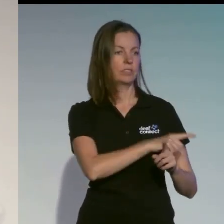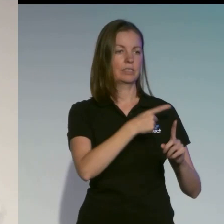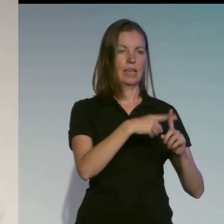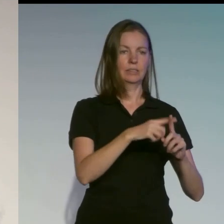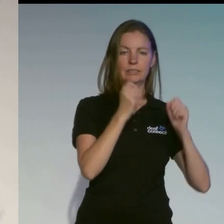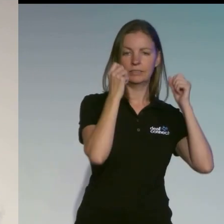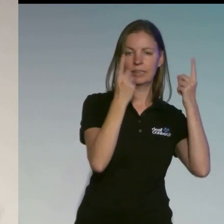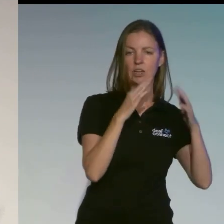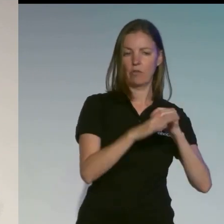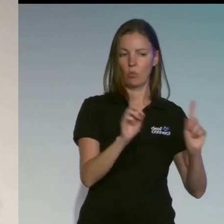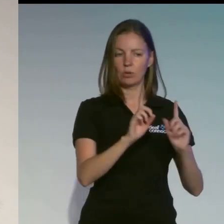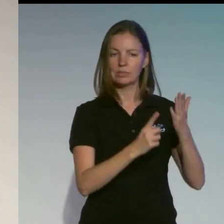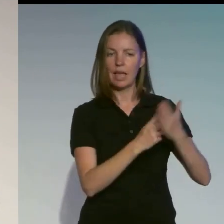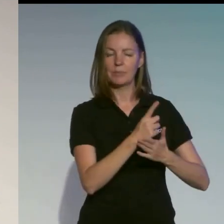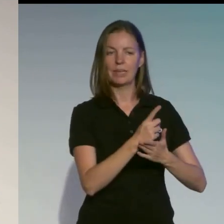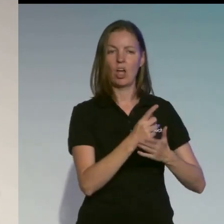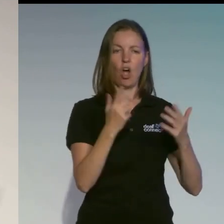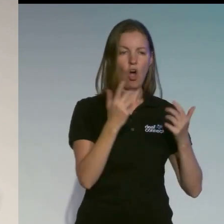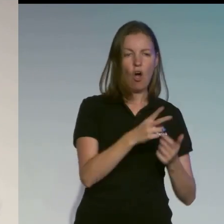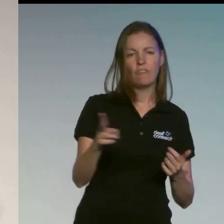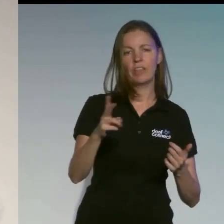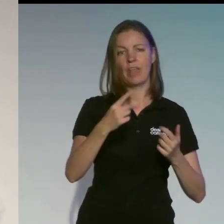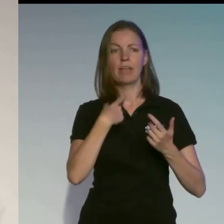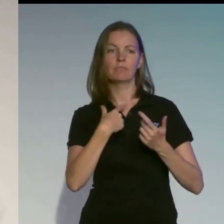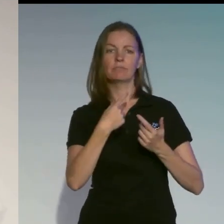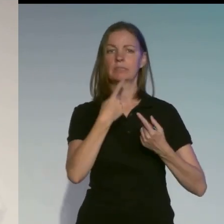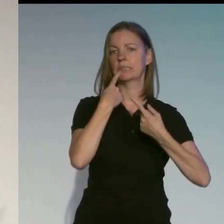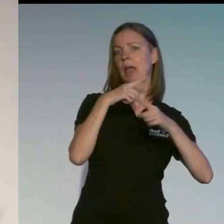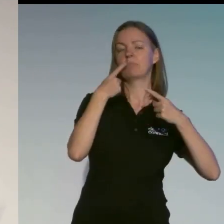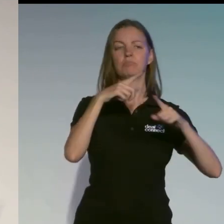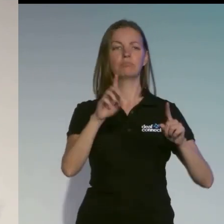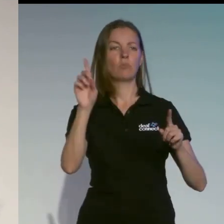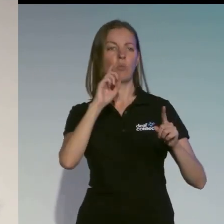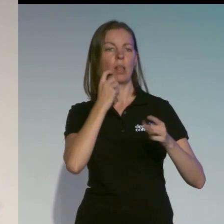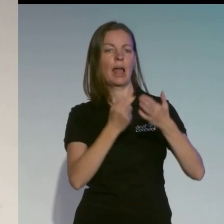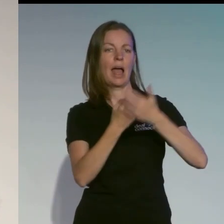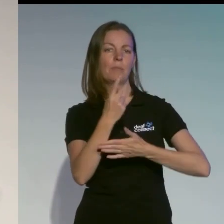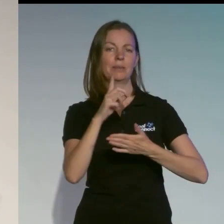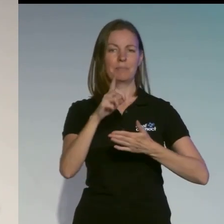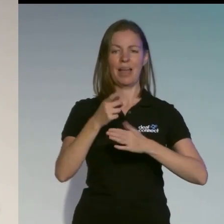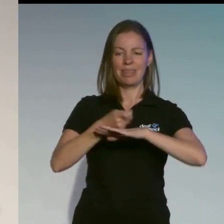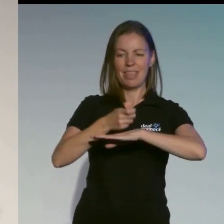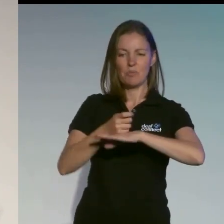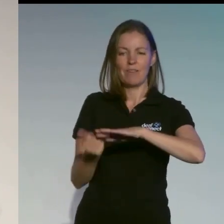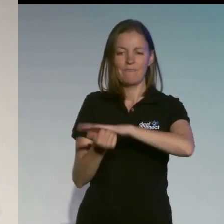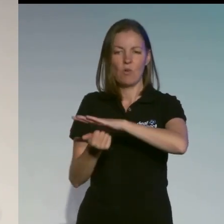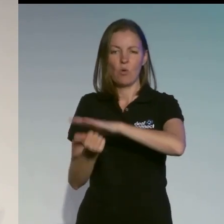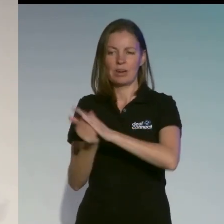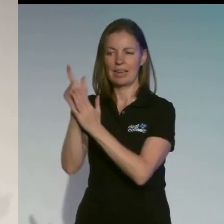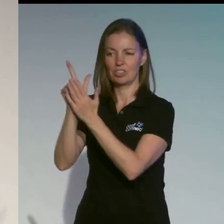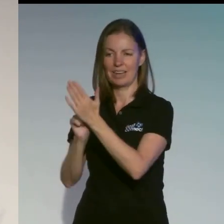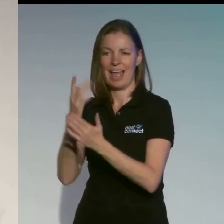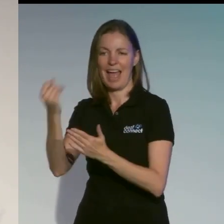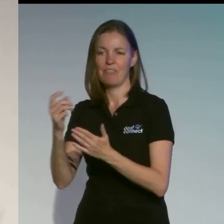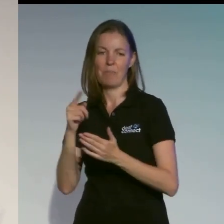conversion ideology often cross lines about false and misleading claims and duty of care in states where therapeutic fraud regulation exists.